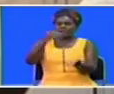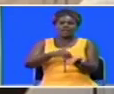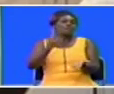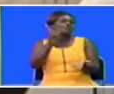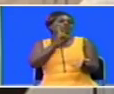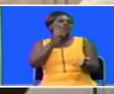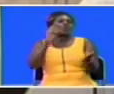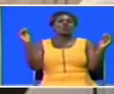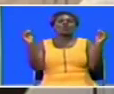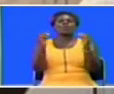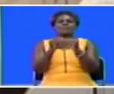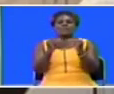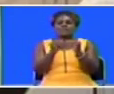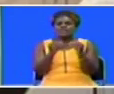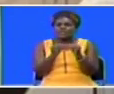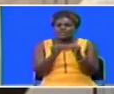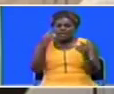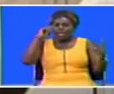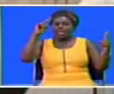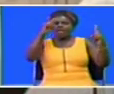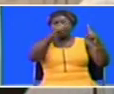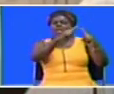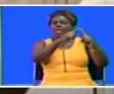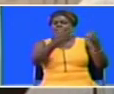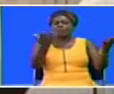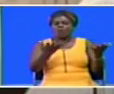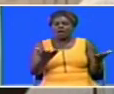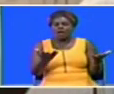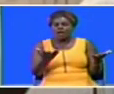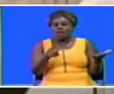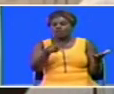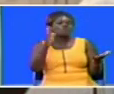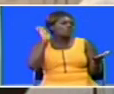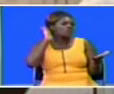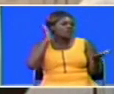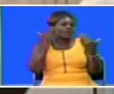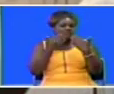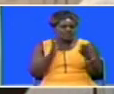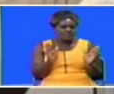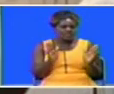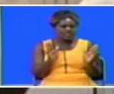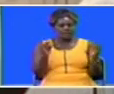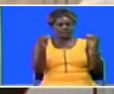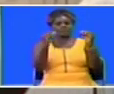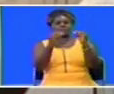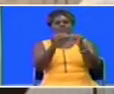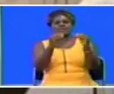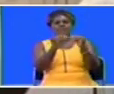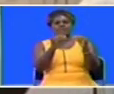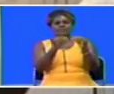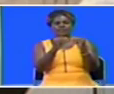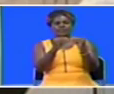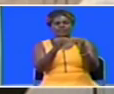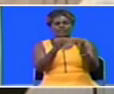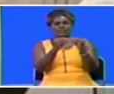tomorrow's meeting is for the purpose for which you've been told, and is a meeting that will be